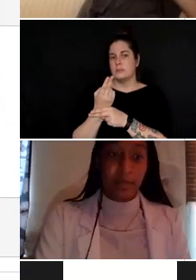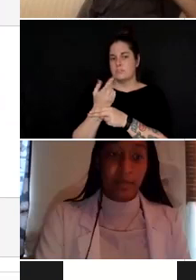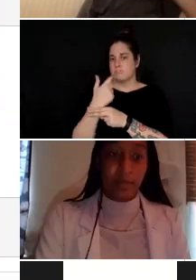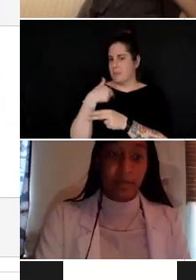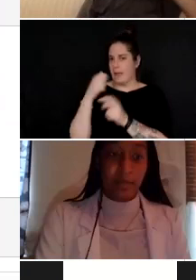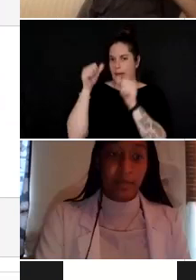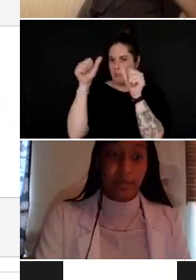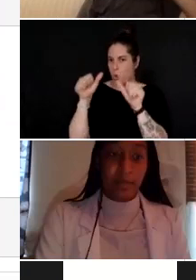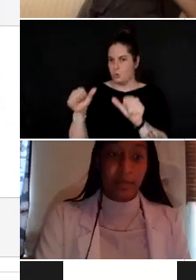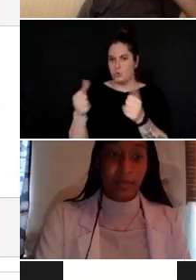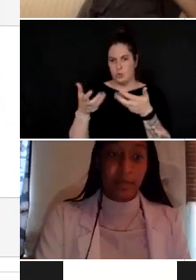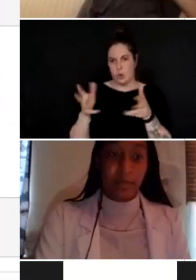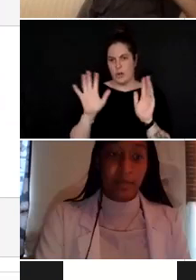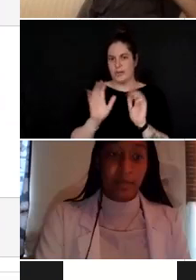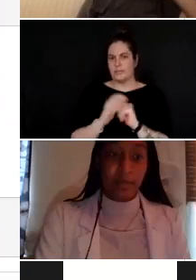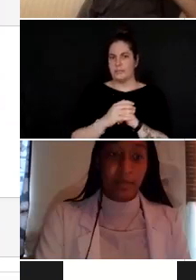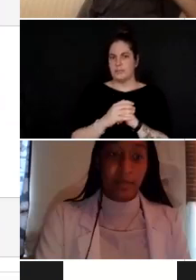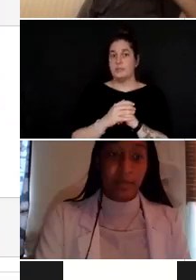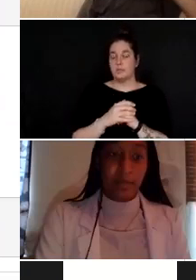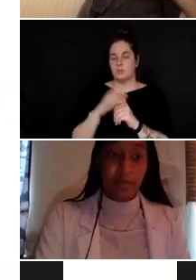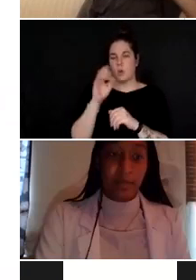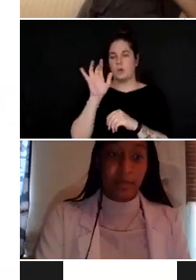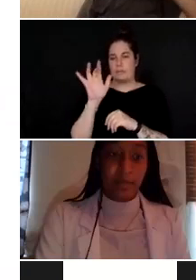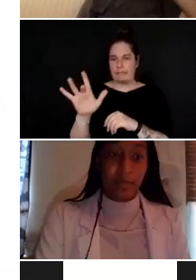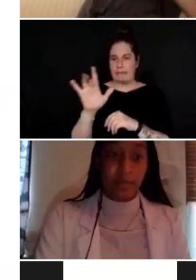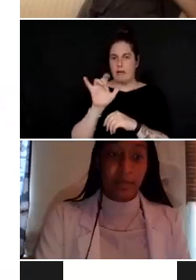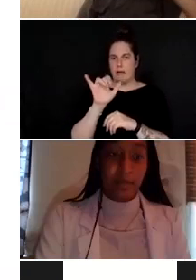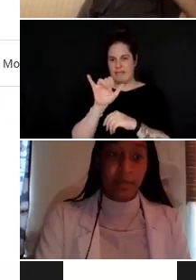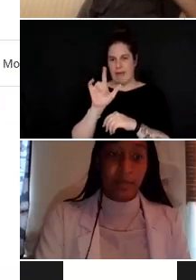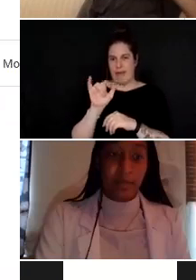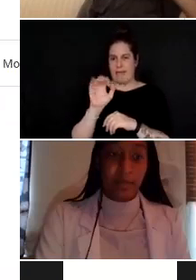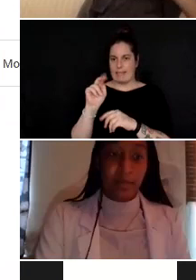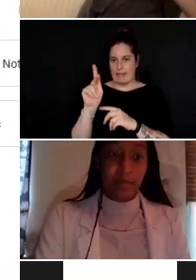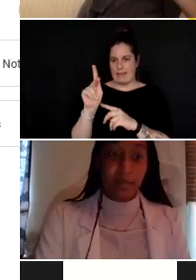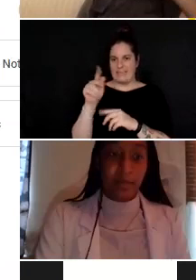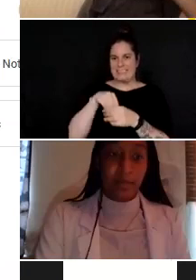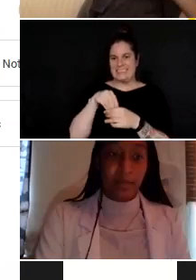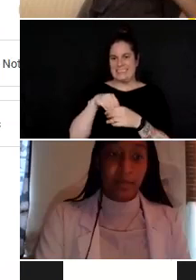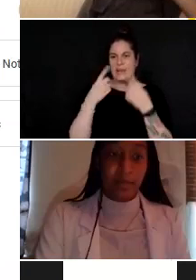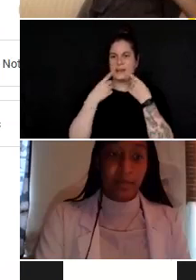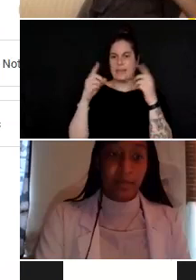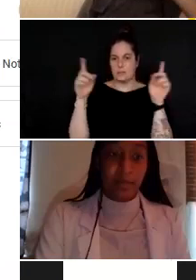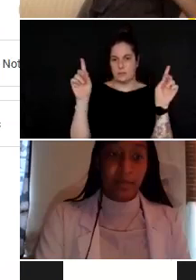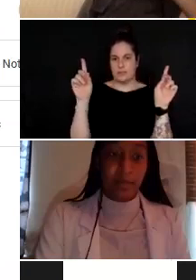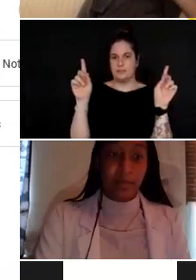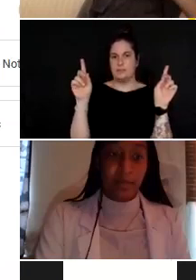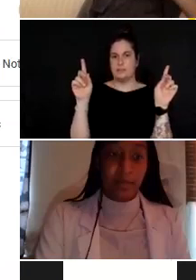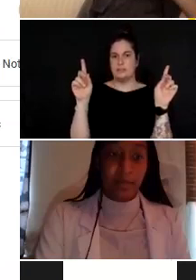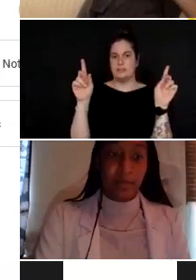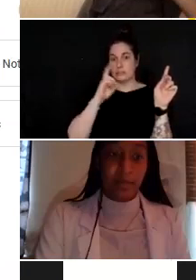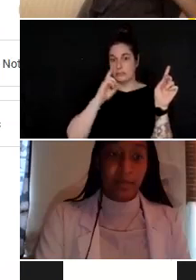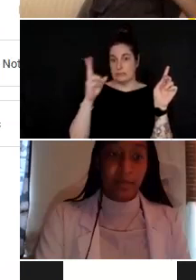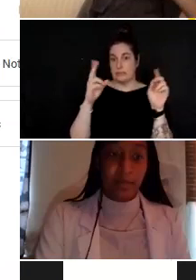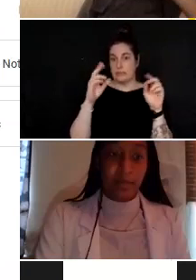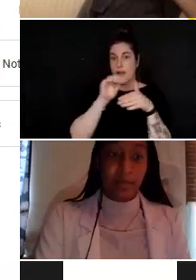there. And so if you click on this link, again, this is in the announcements. Notice there's a folder for every